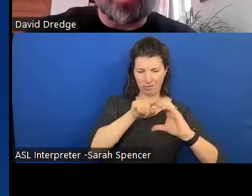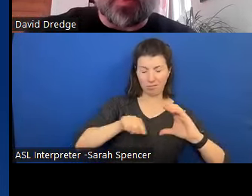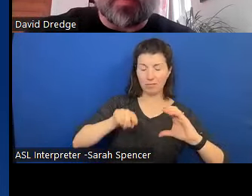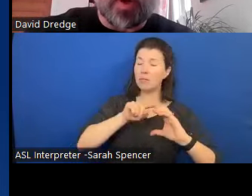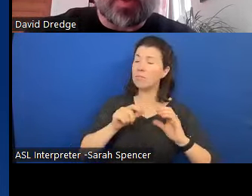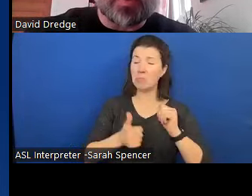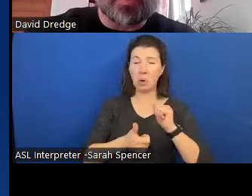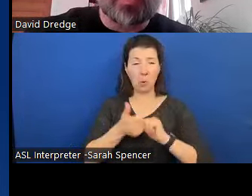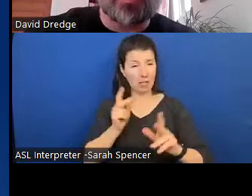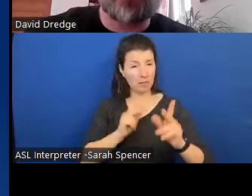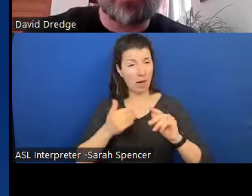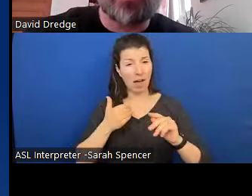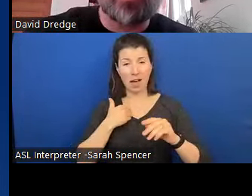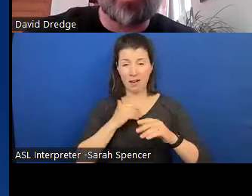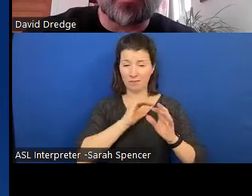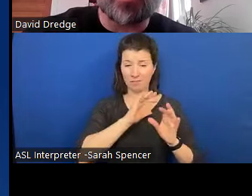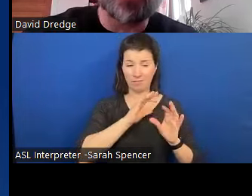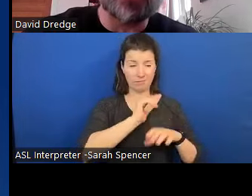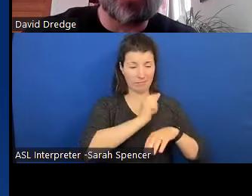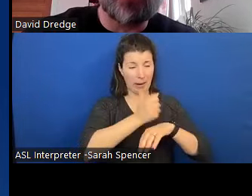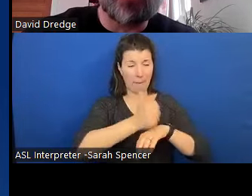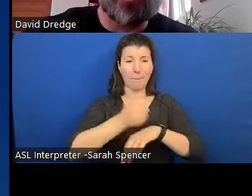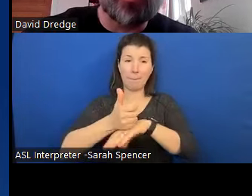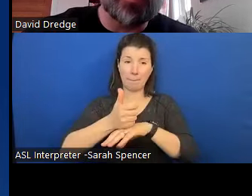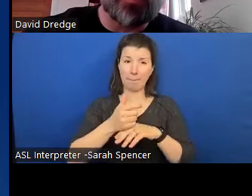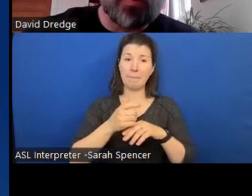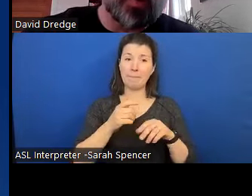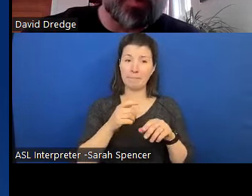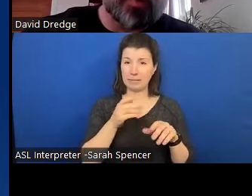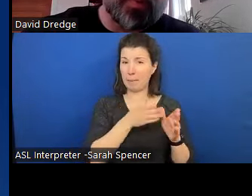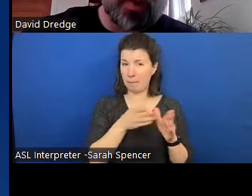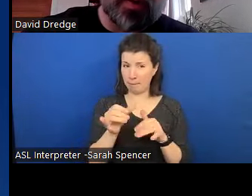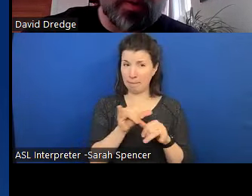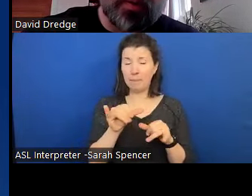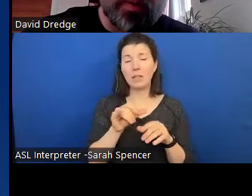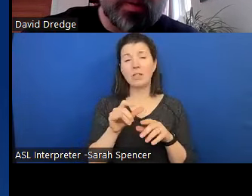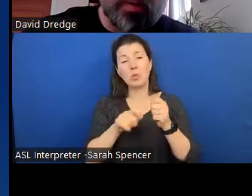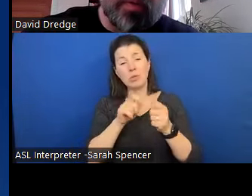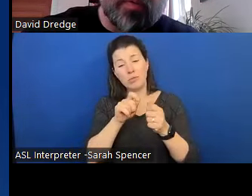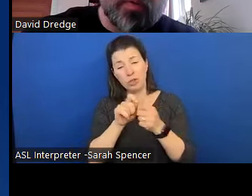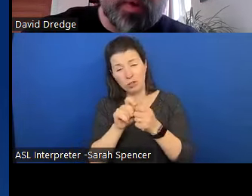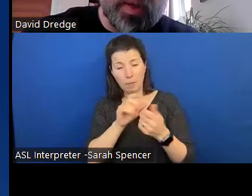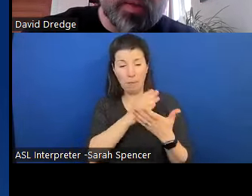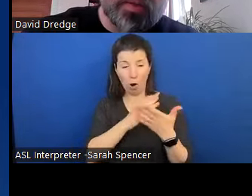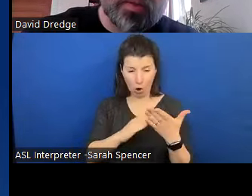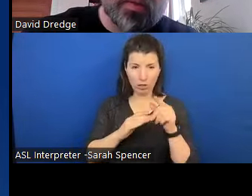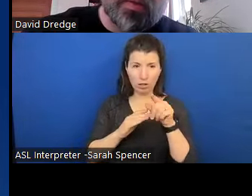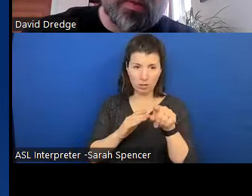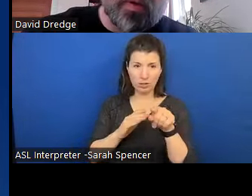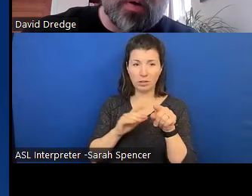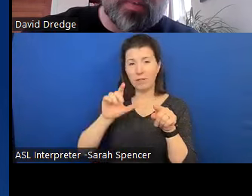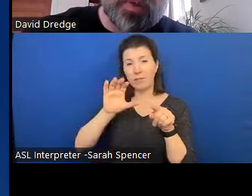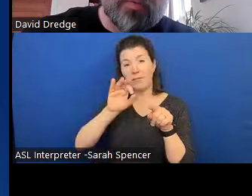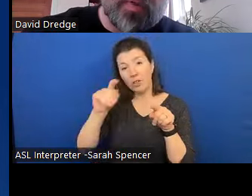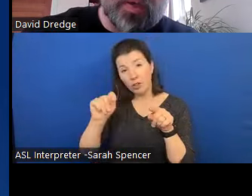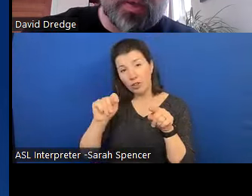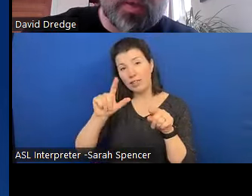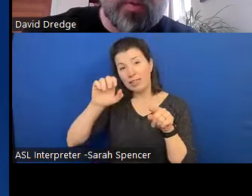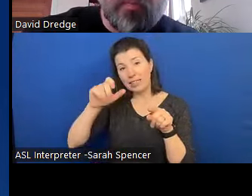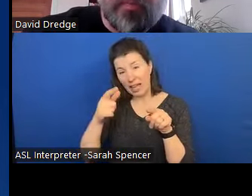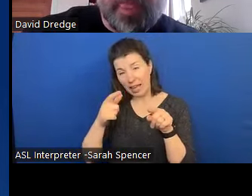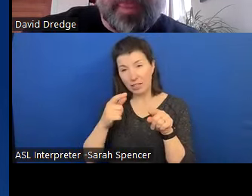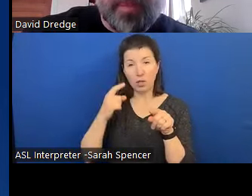So certain parts are responsible for moving certain parts of the body. So, foot, legs, arms,